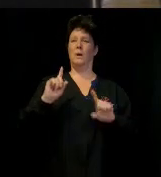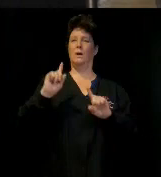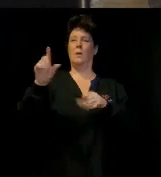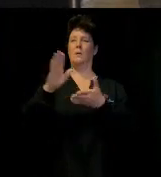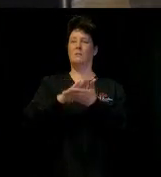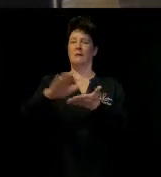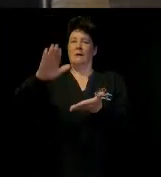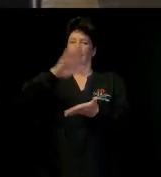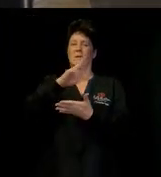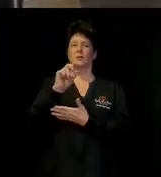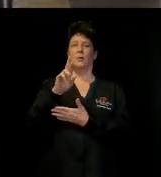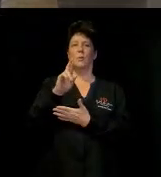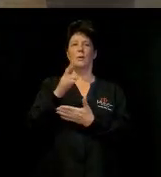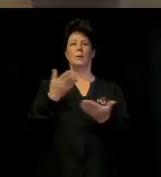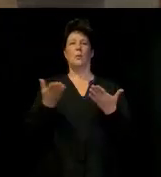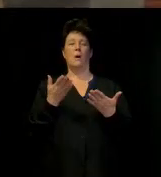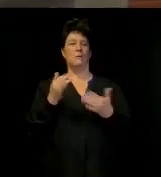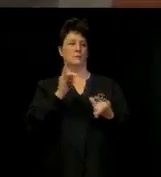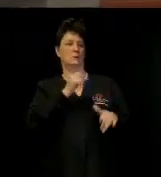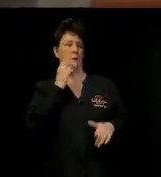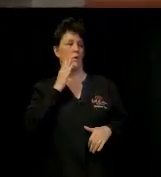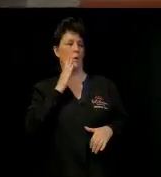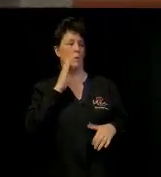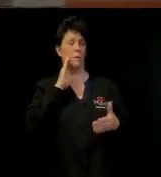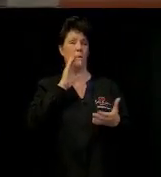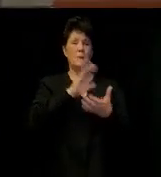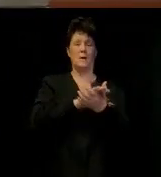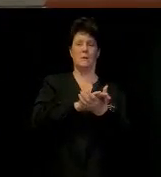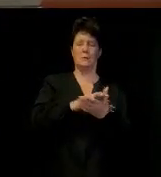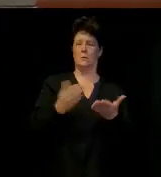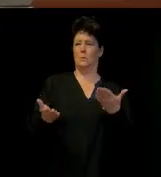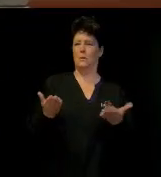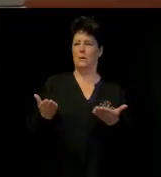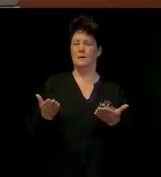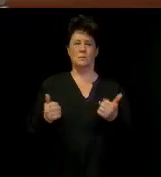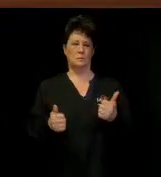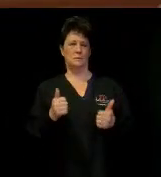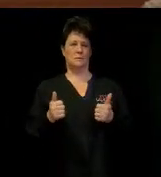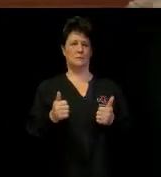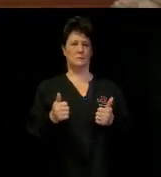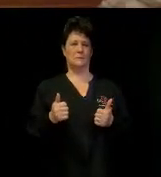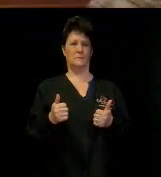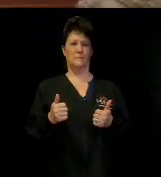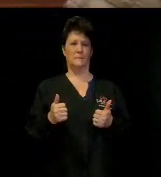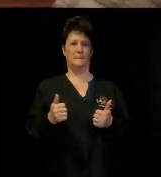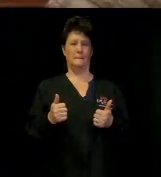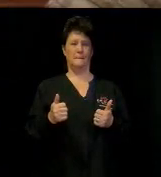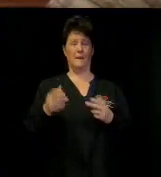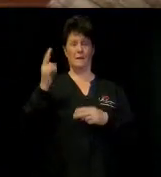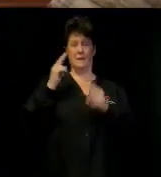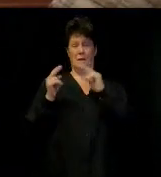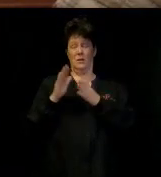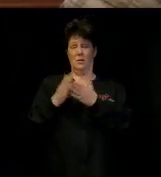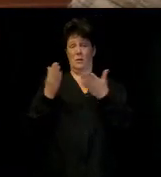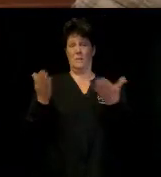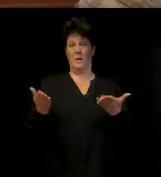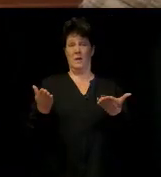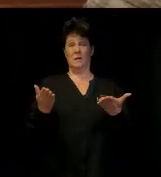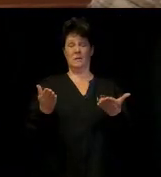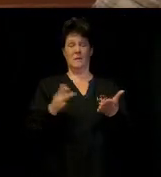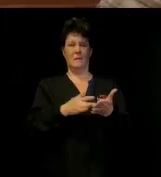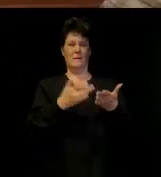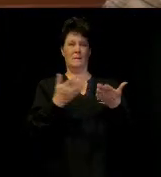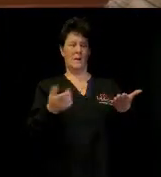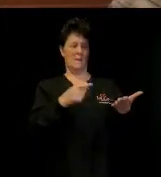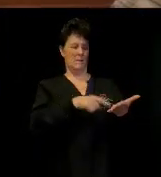because of life situation and choices your kids made. Because I got a history book, because I got stories, because